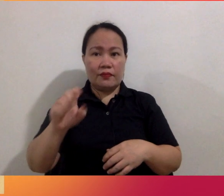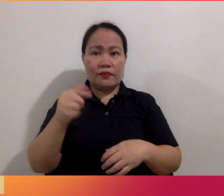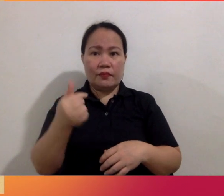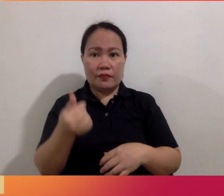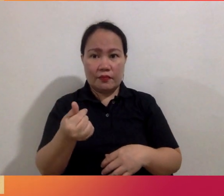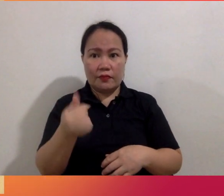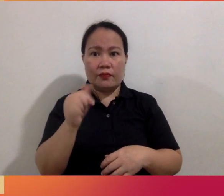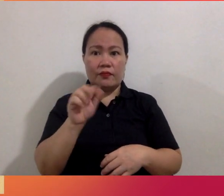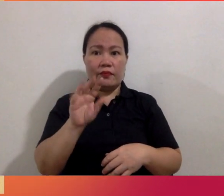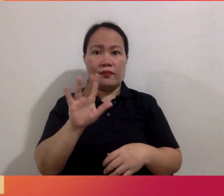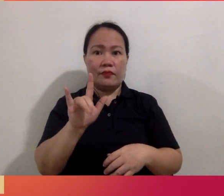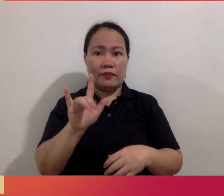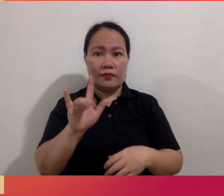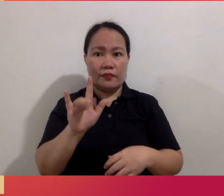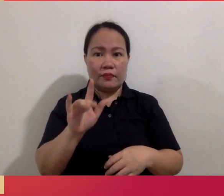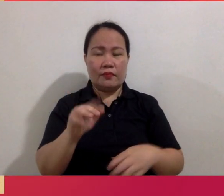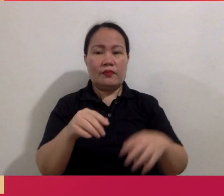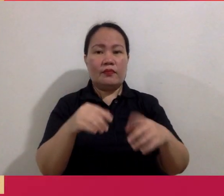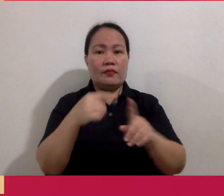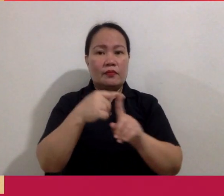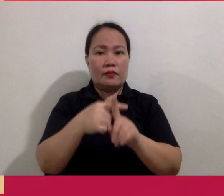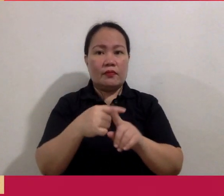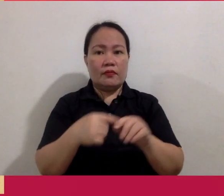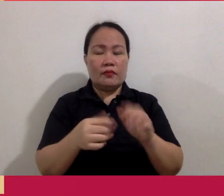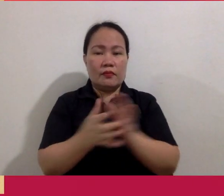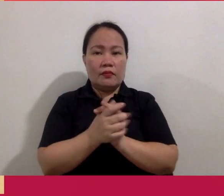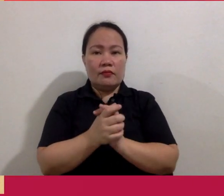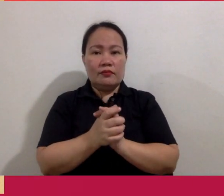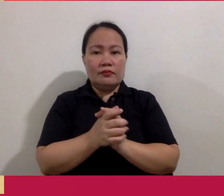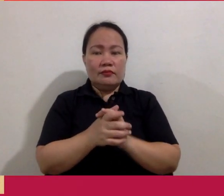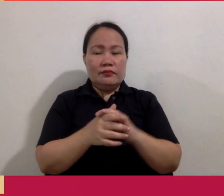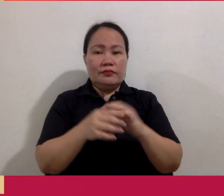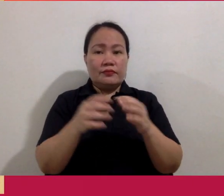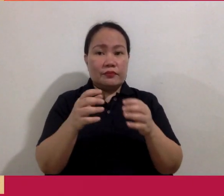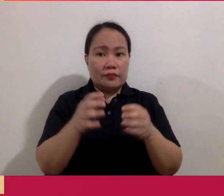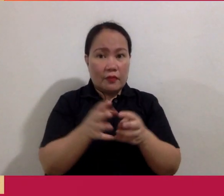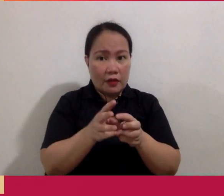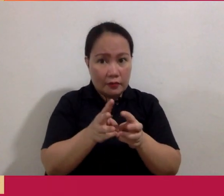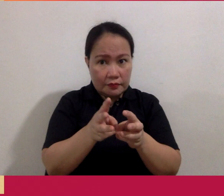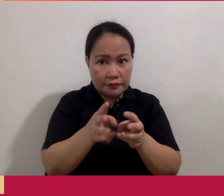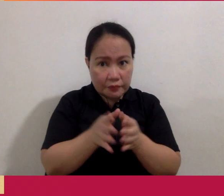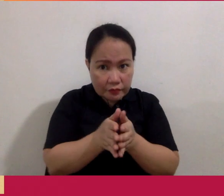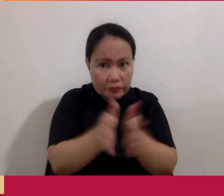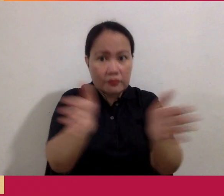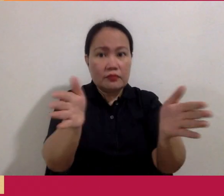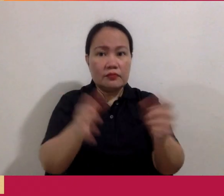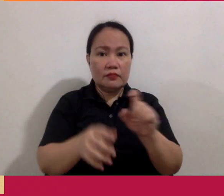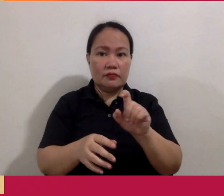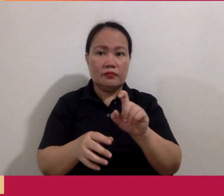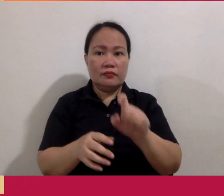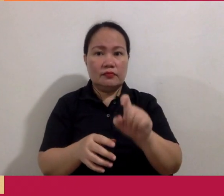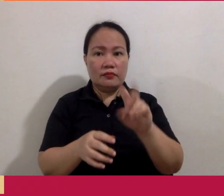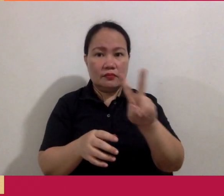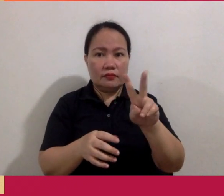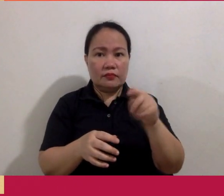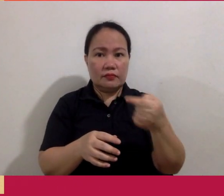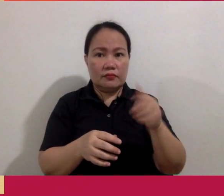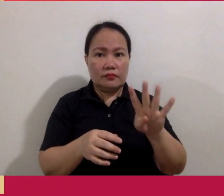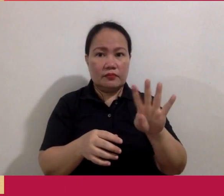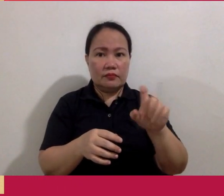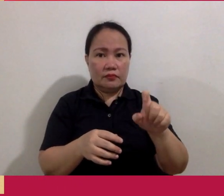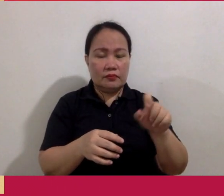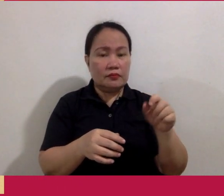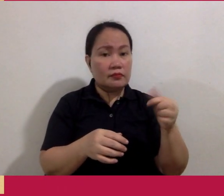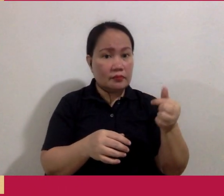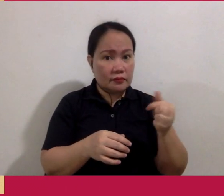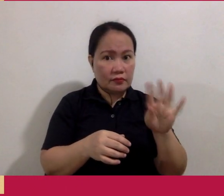25. And then, expand natin yung x minus 2 squared, and that is positive x squared minus 4x